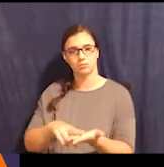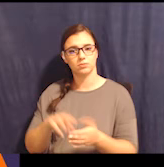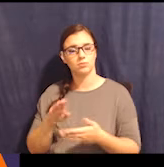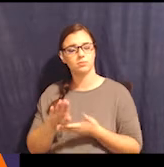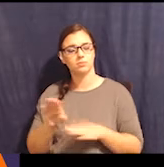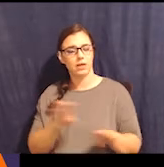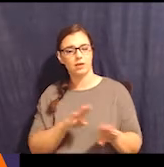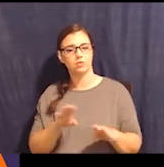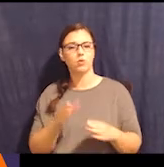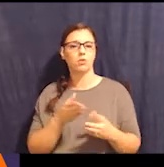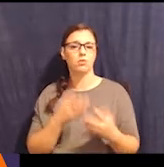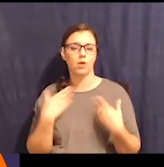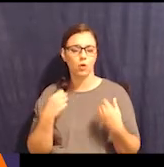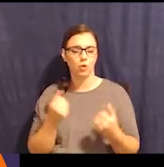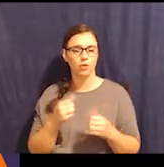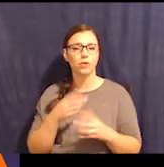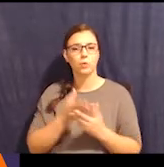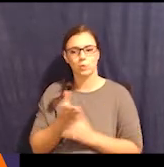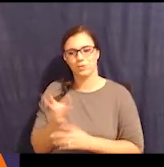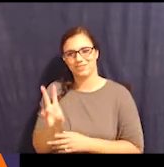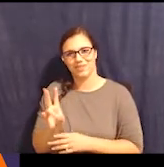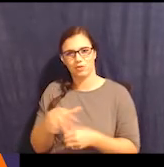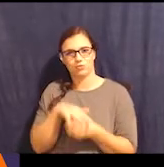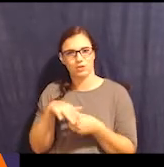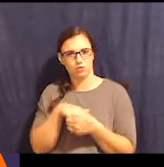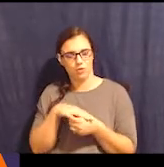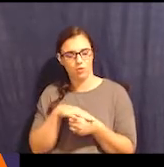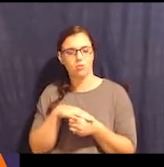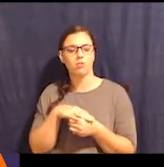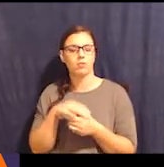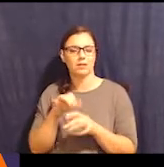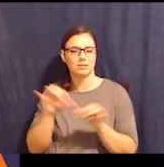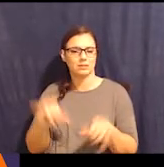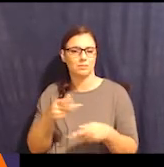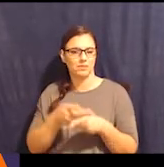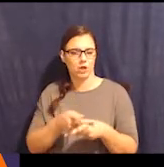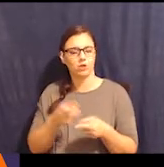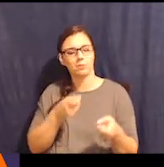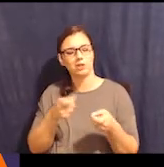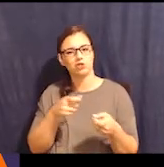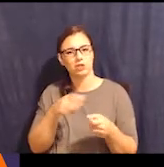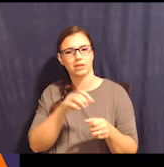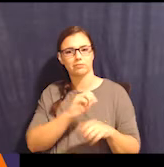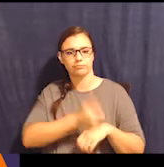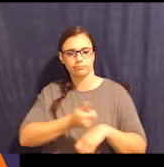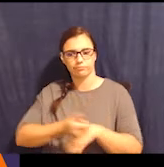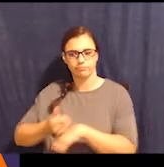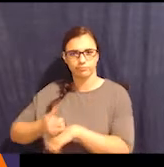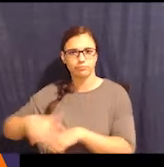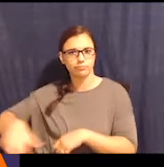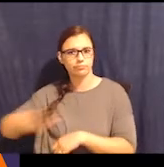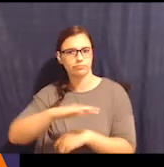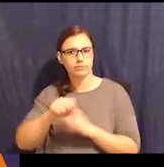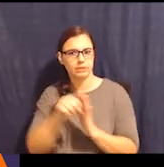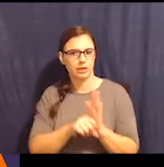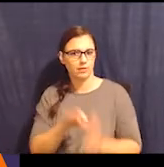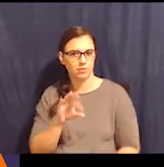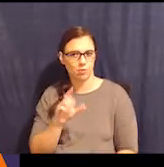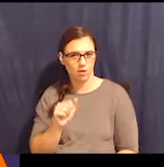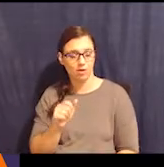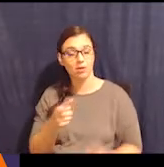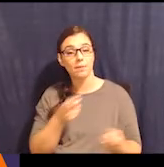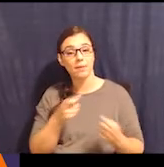managing entities, which are located across the state. The managing entities do not provide direct services.